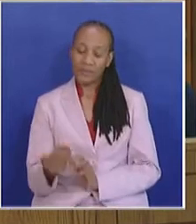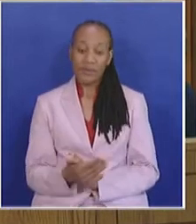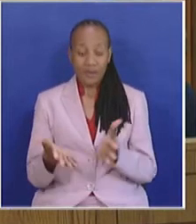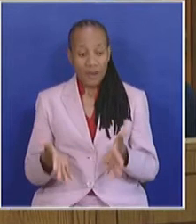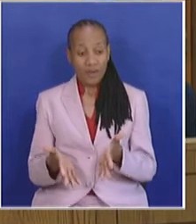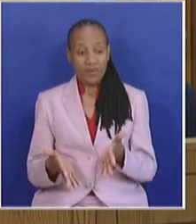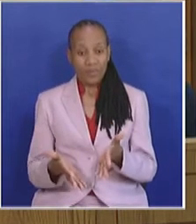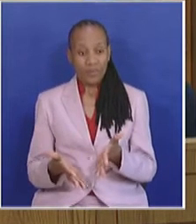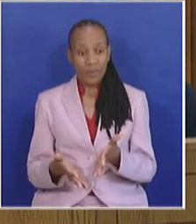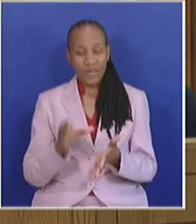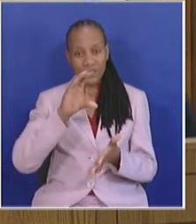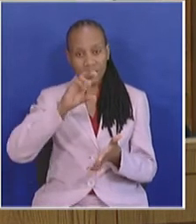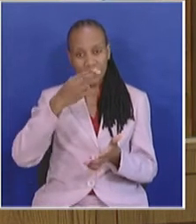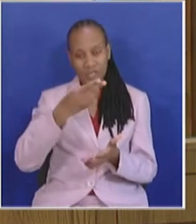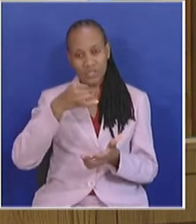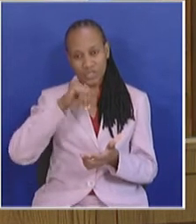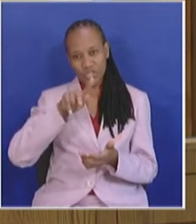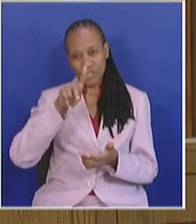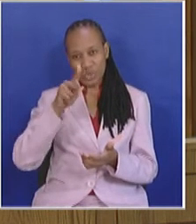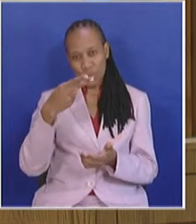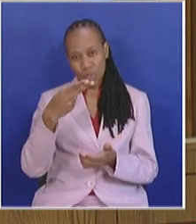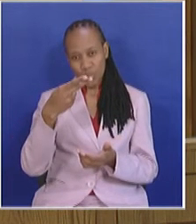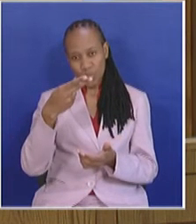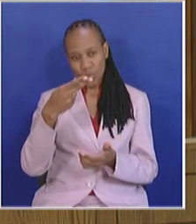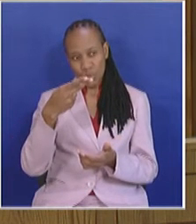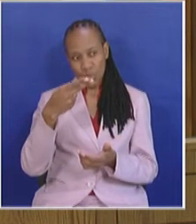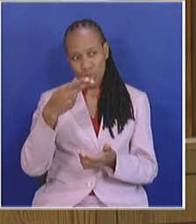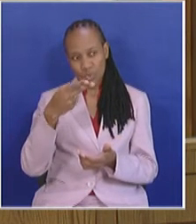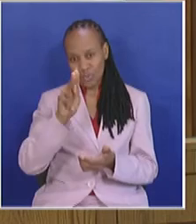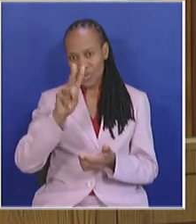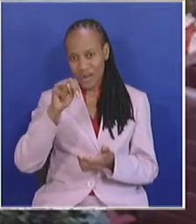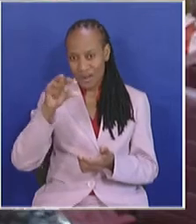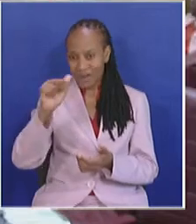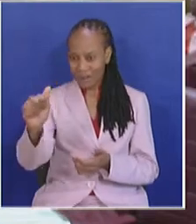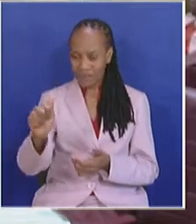Honorable Chikunga, Deputy Minister, Transport.